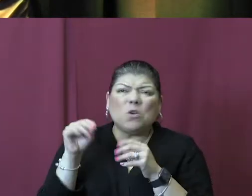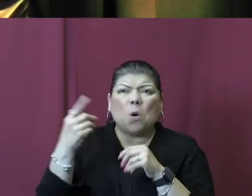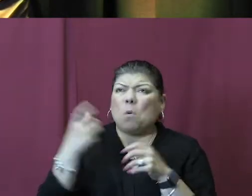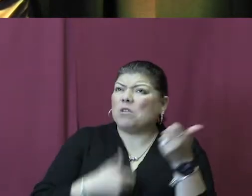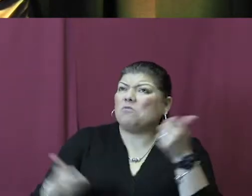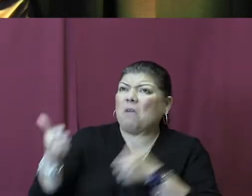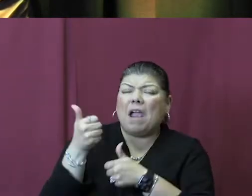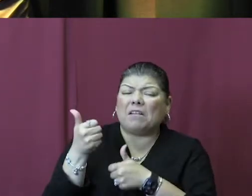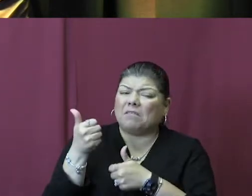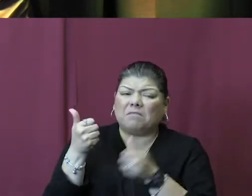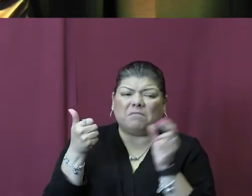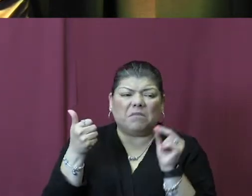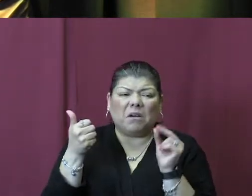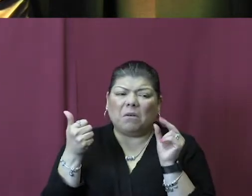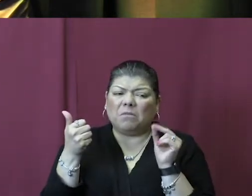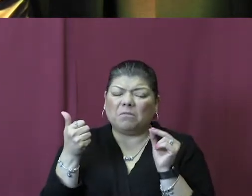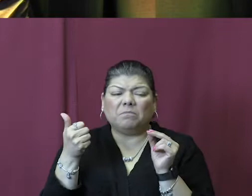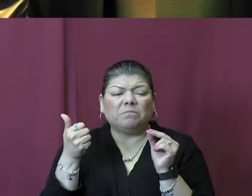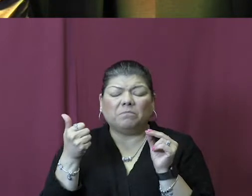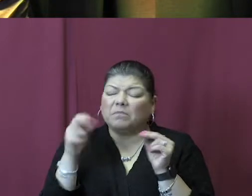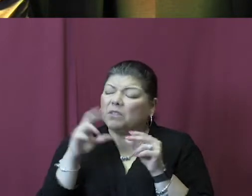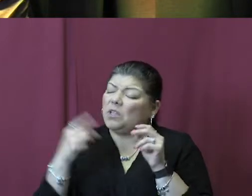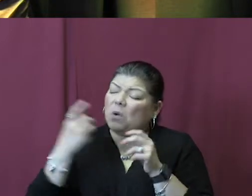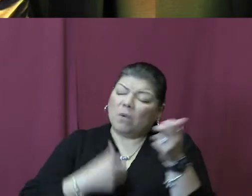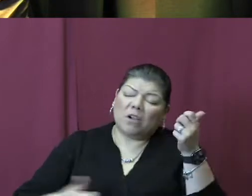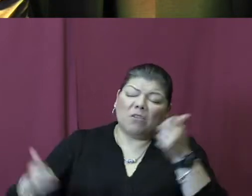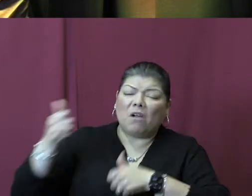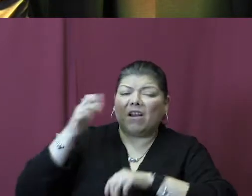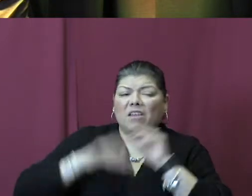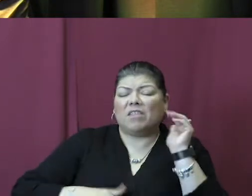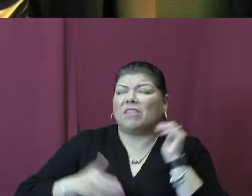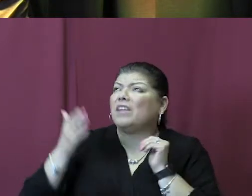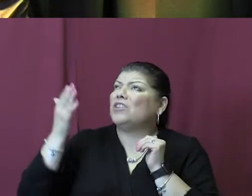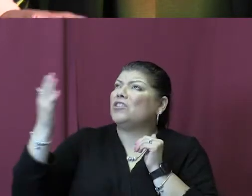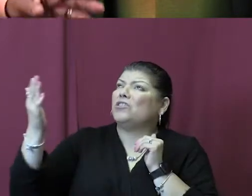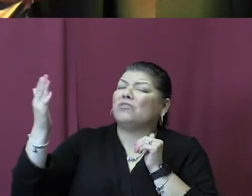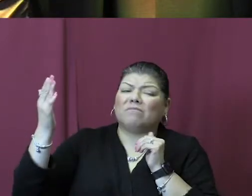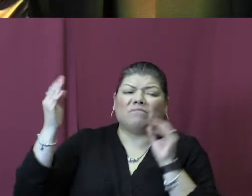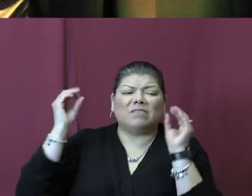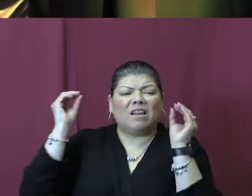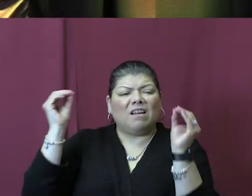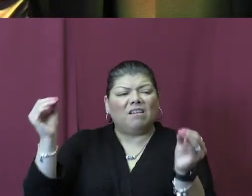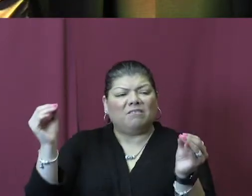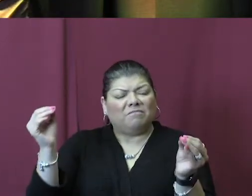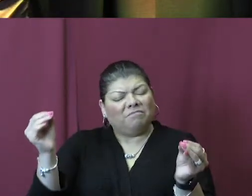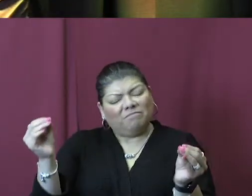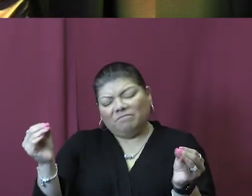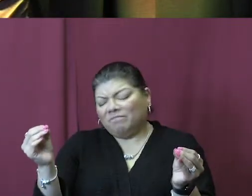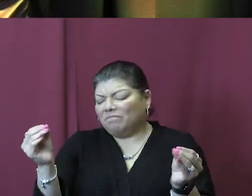greater. Nobody greater. Nobody greater. Nobody greater than